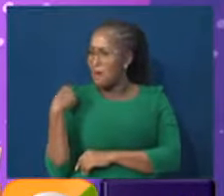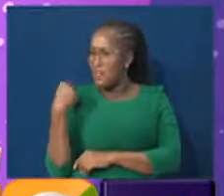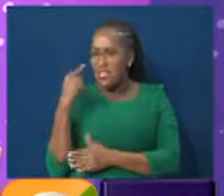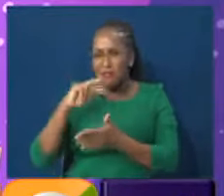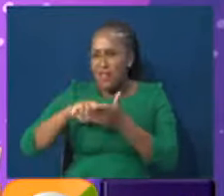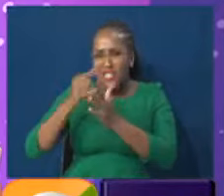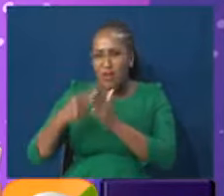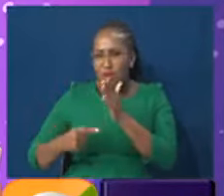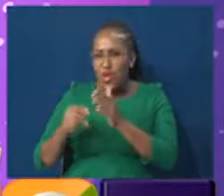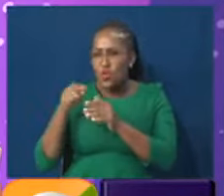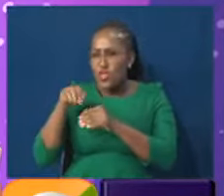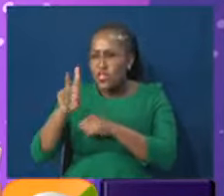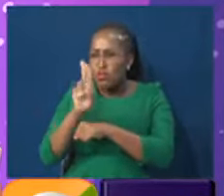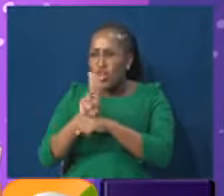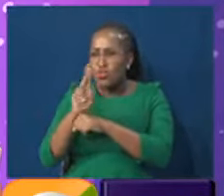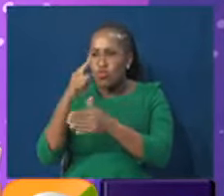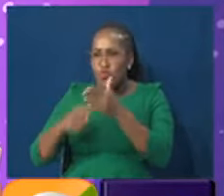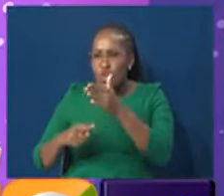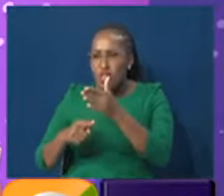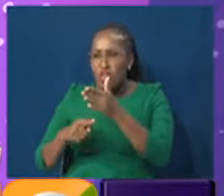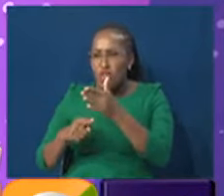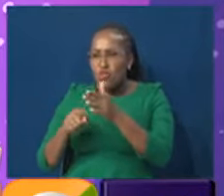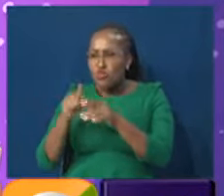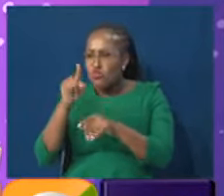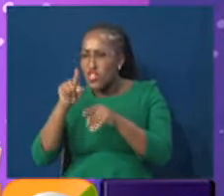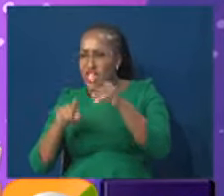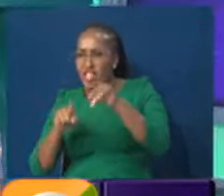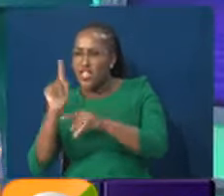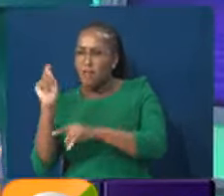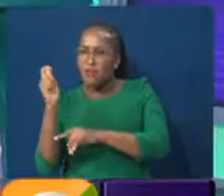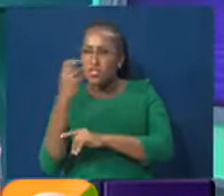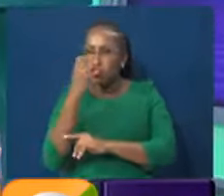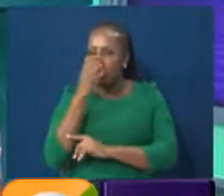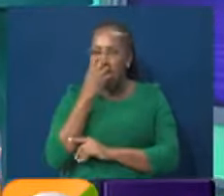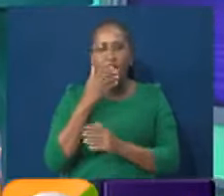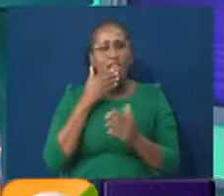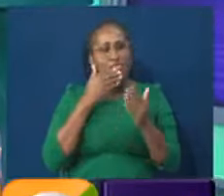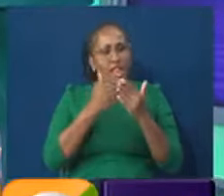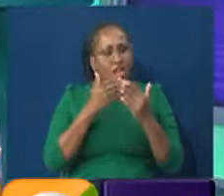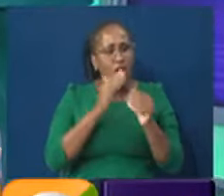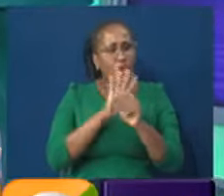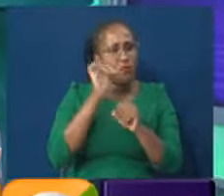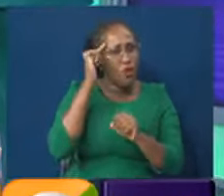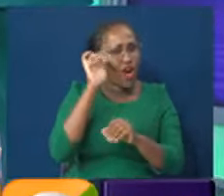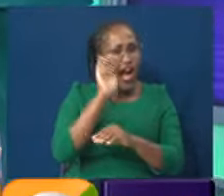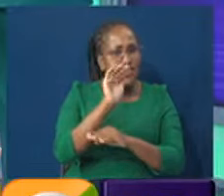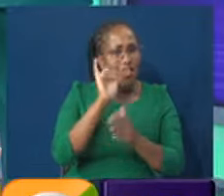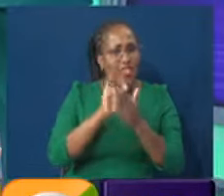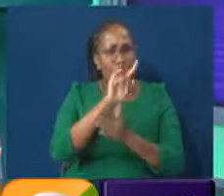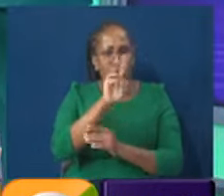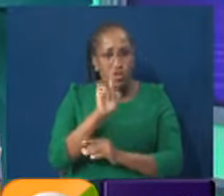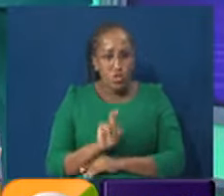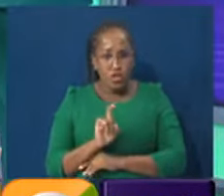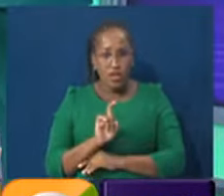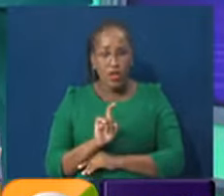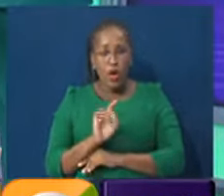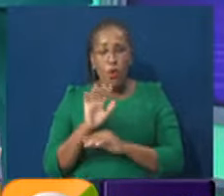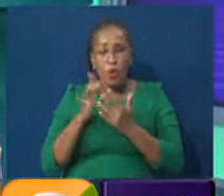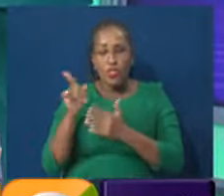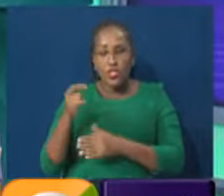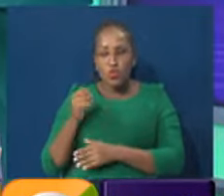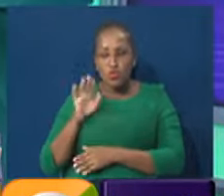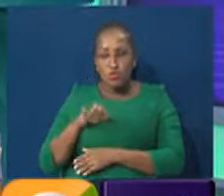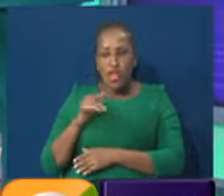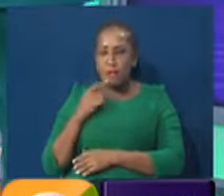you kind of using to appraise the president? Well, thank you very much for asking the question. In a way, it just piggybacks onto what Angela just said.